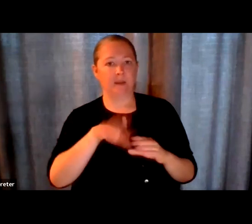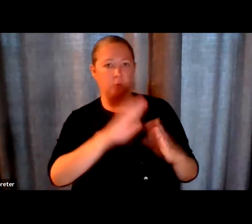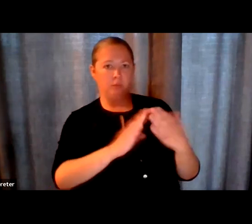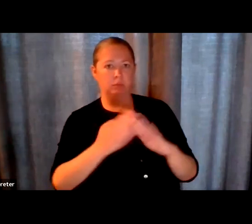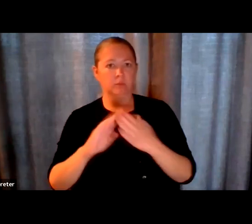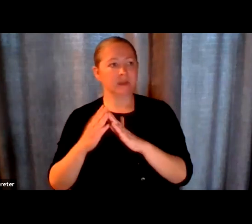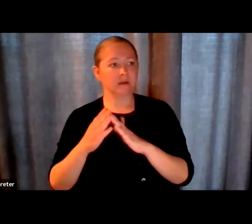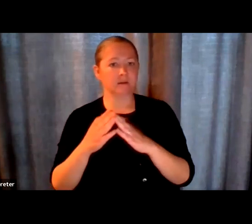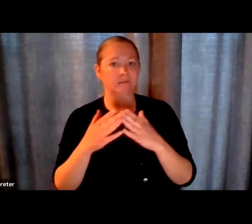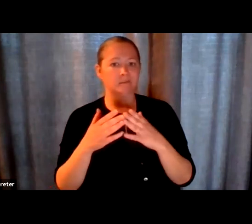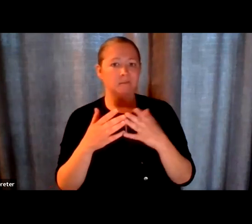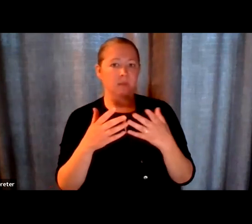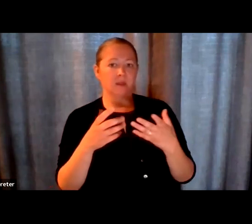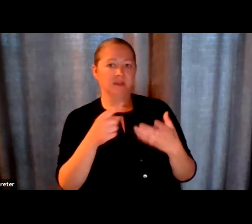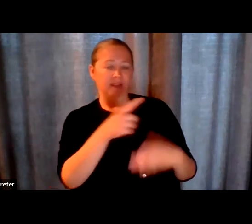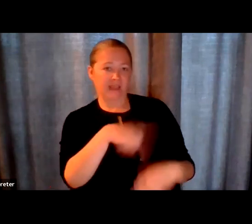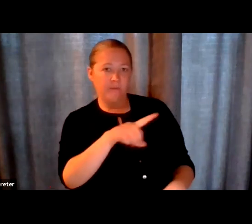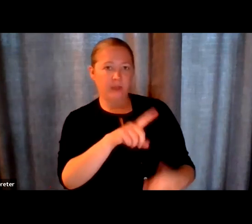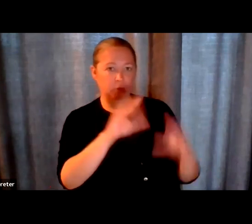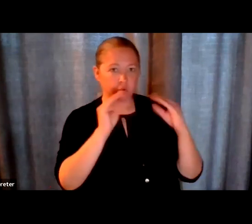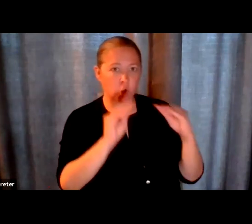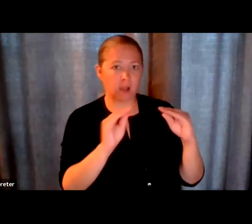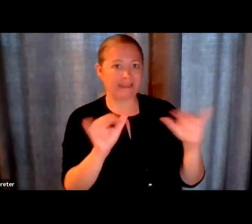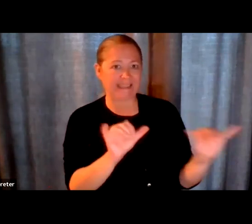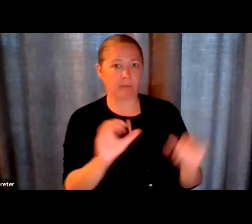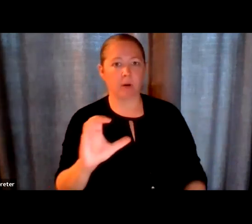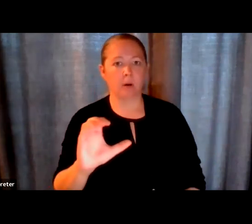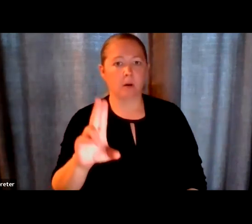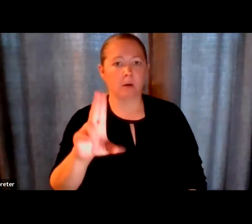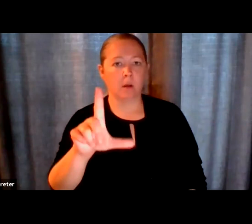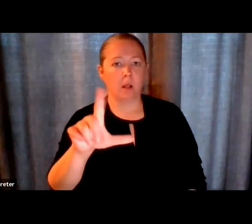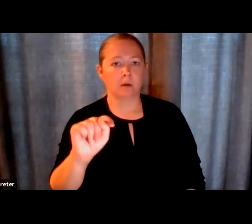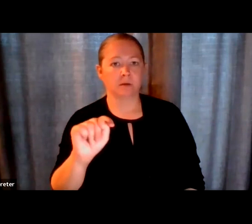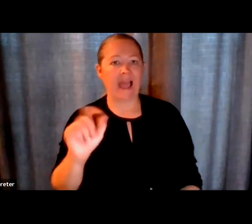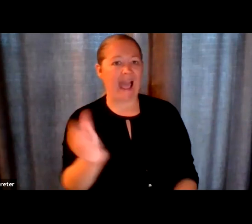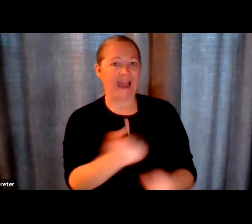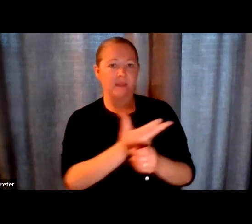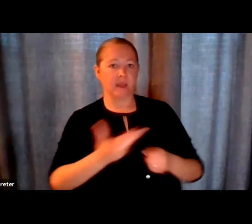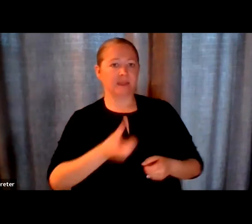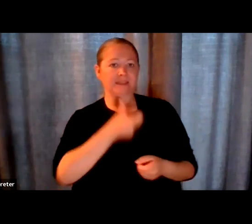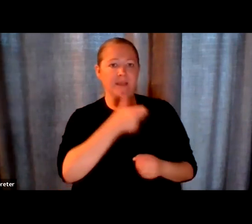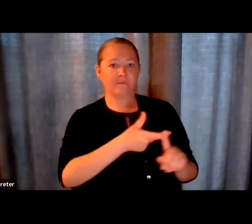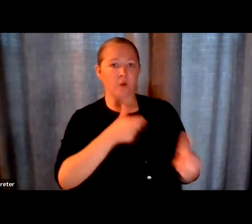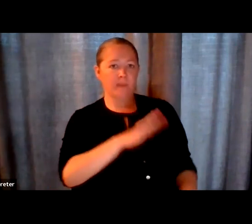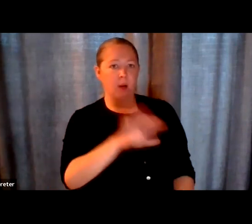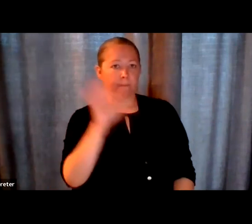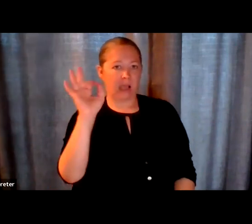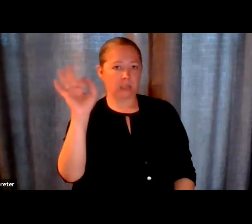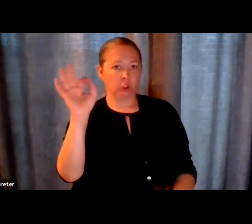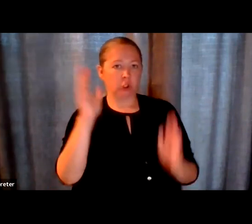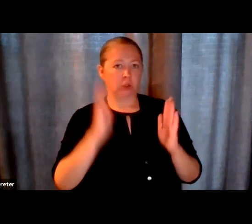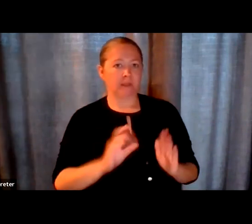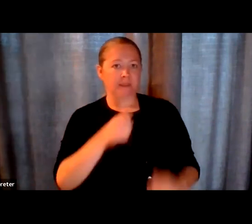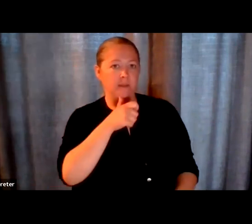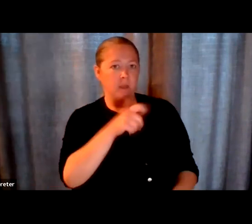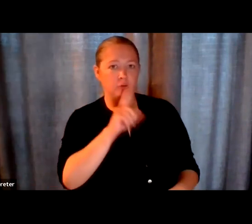an insular community that they've been taught, like a cult, that anything that doesn't come from their pastor is not true, unless